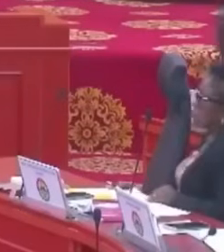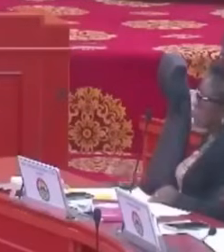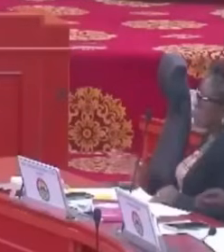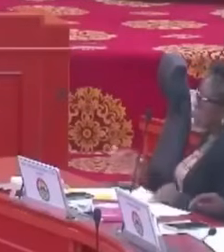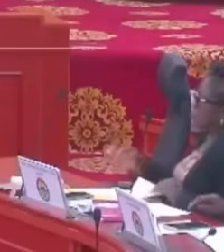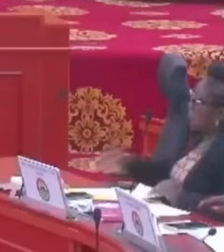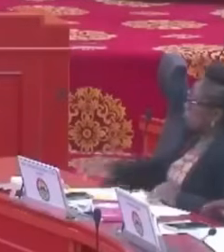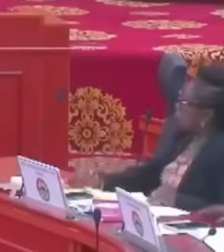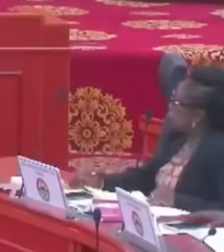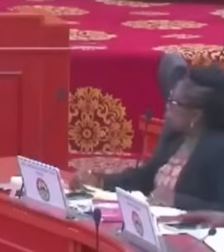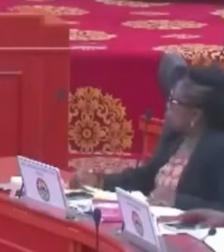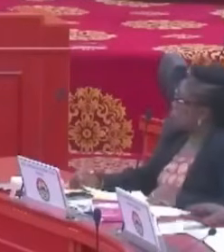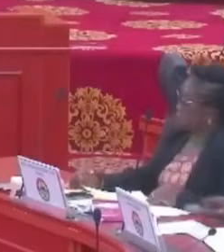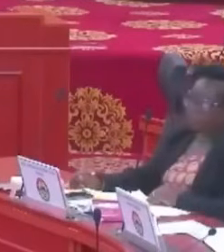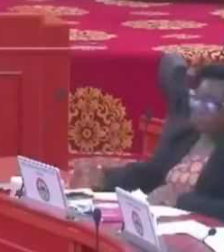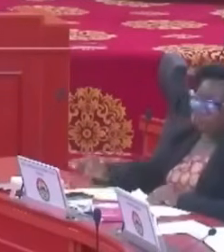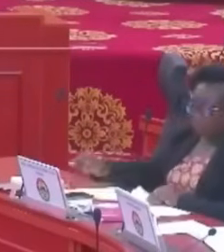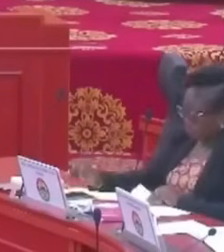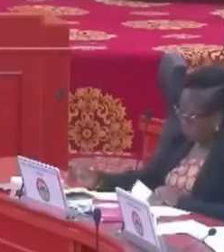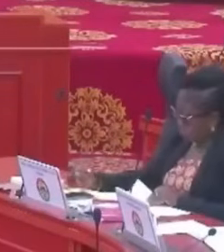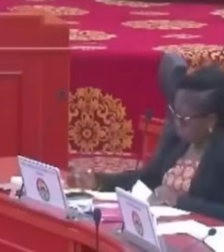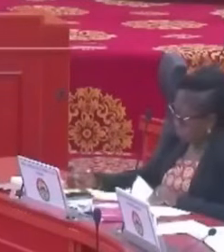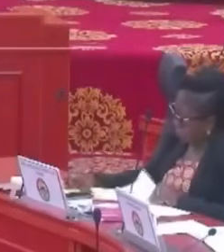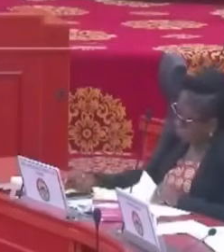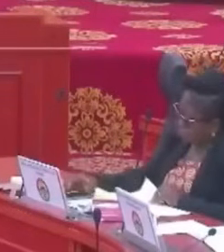Thank you, Mr. Speaker. There will be no supplementary questions.